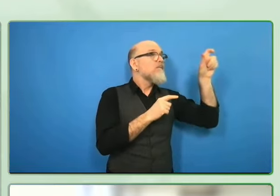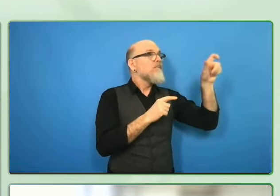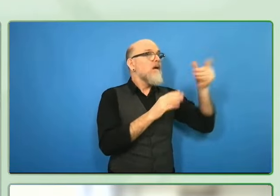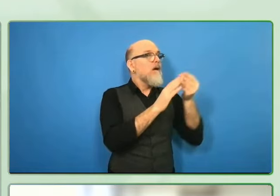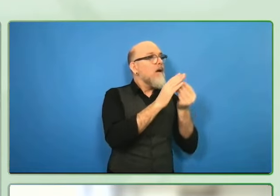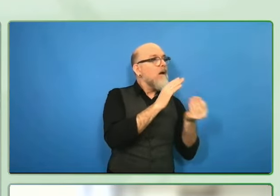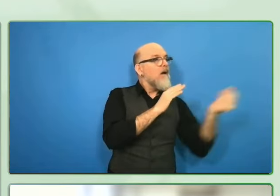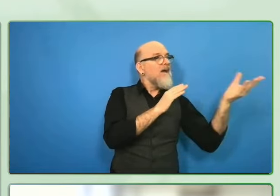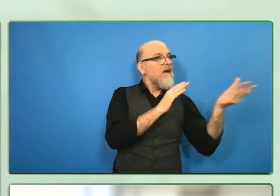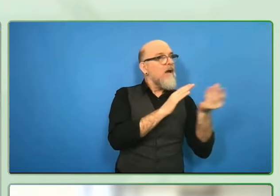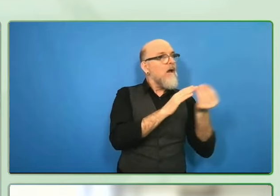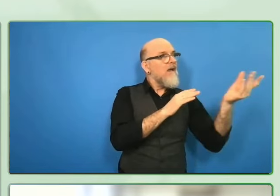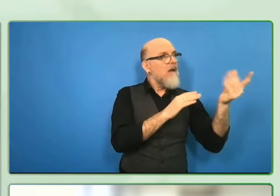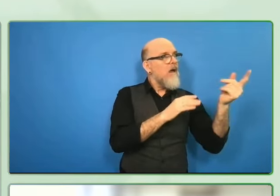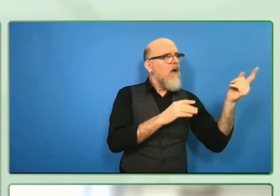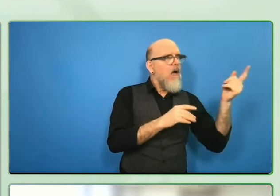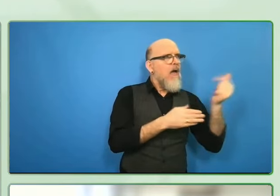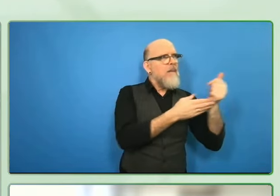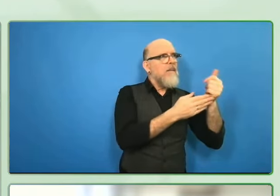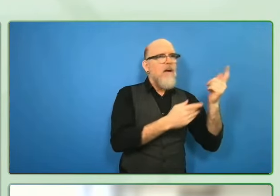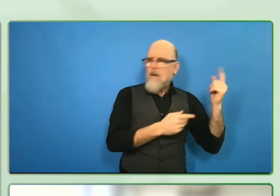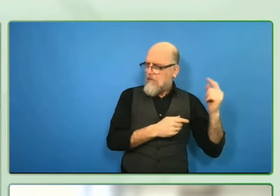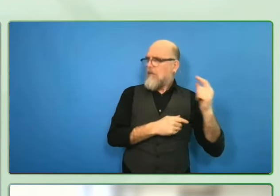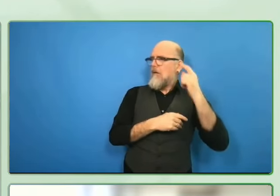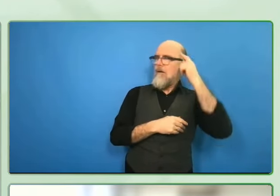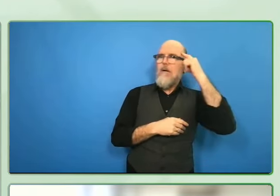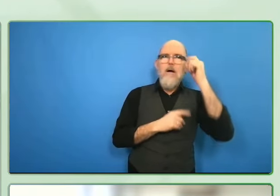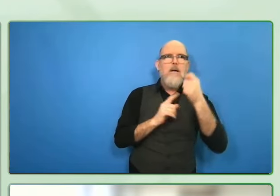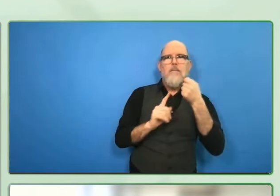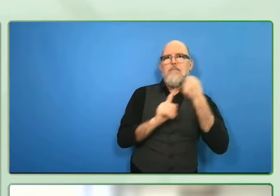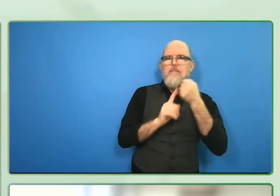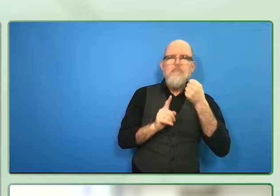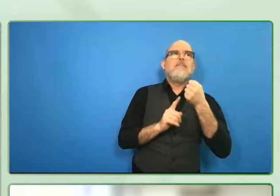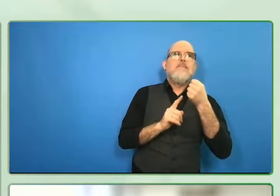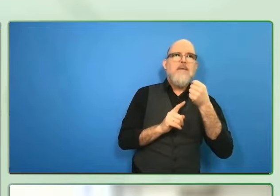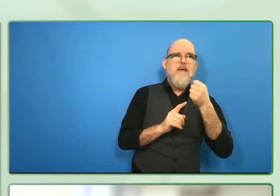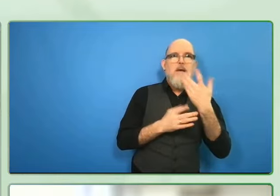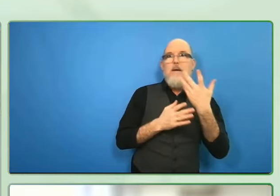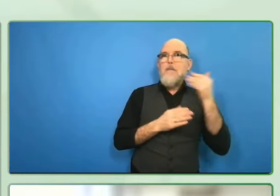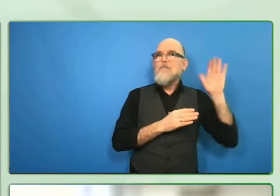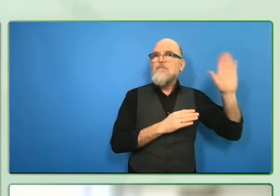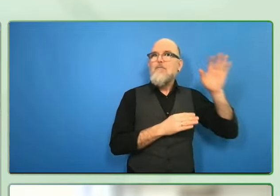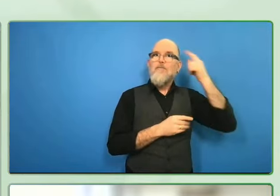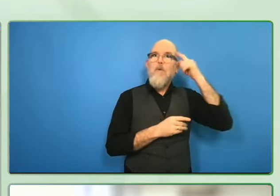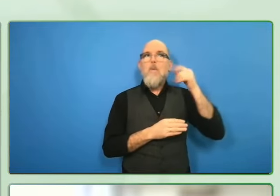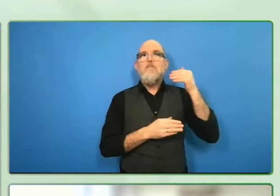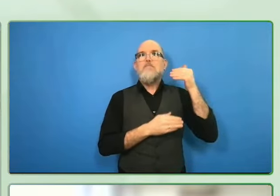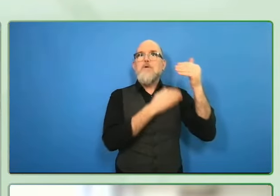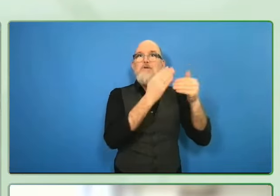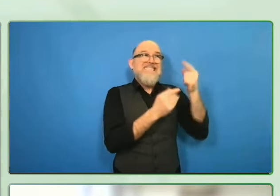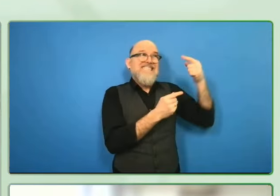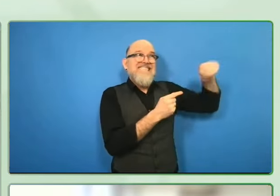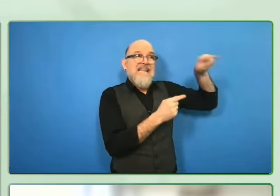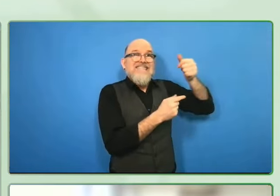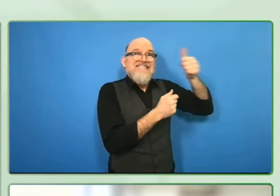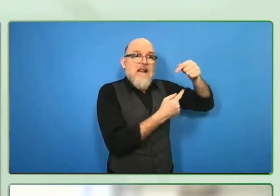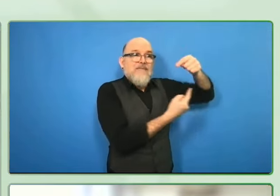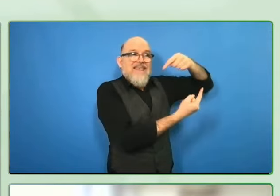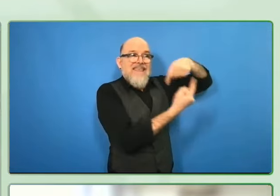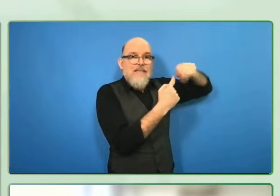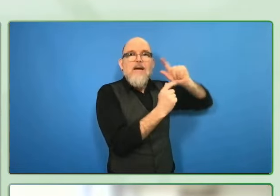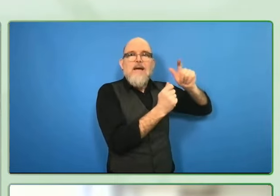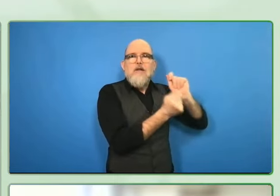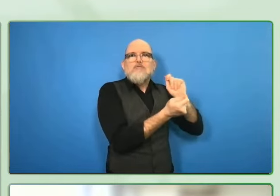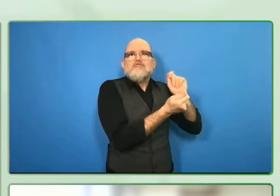fit-for-purpose process would look like. I'm not asking for best practice. I thought just fit for purpose would be really sensible.